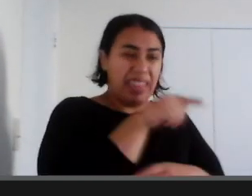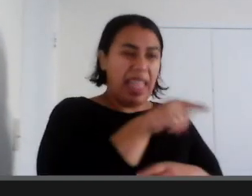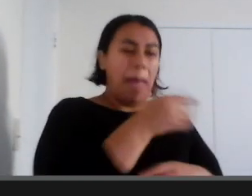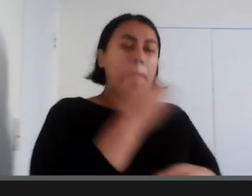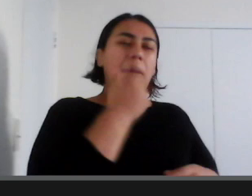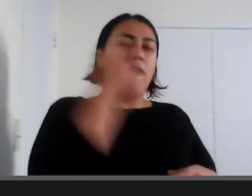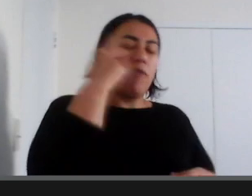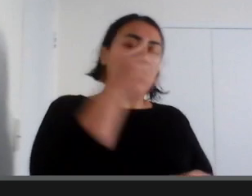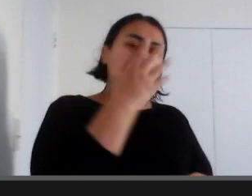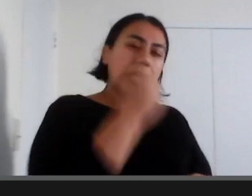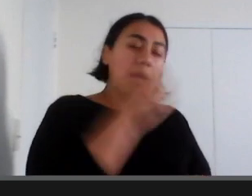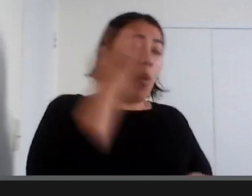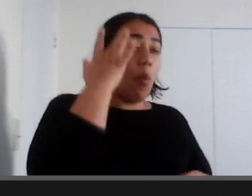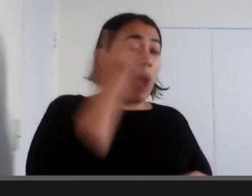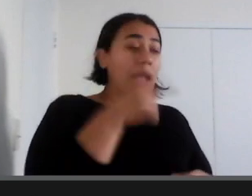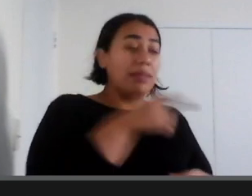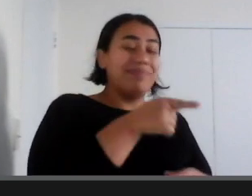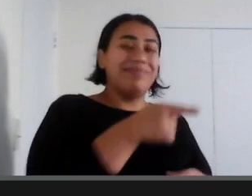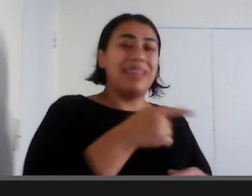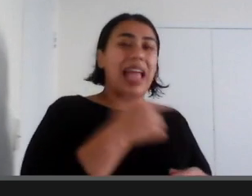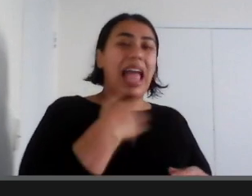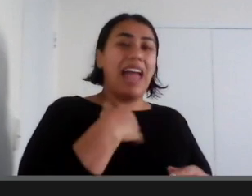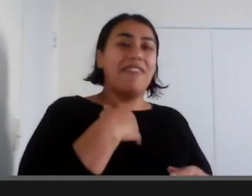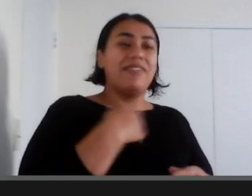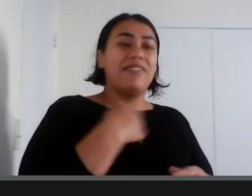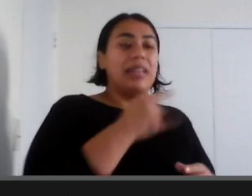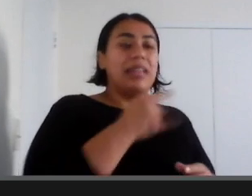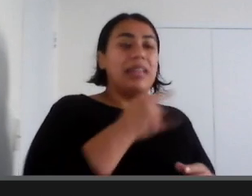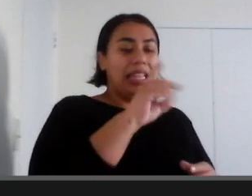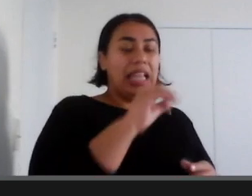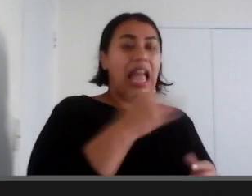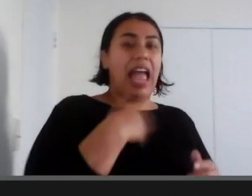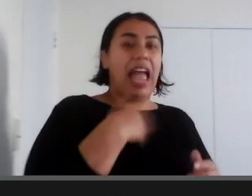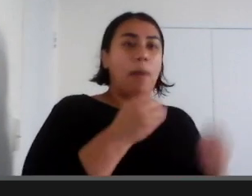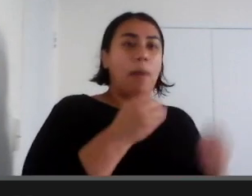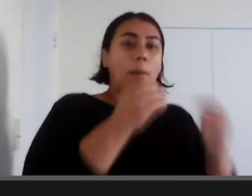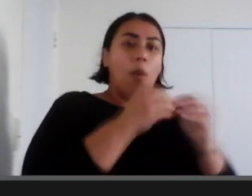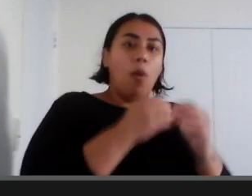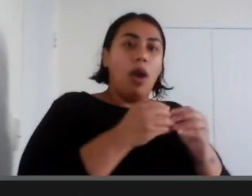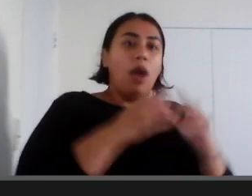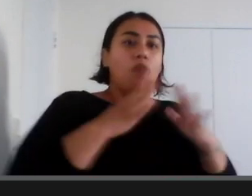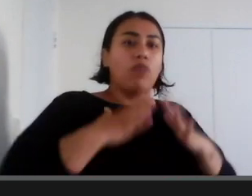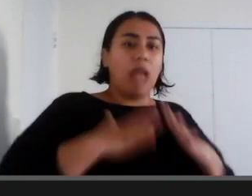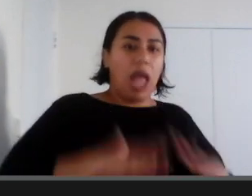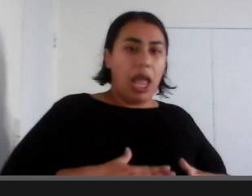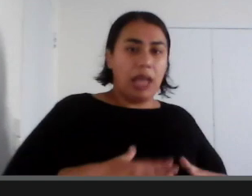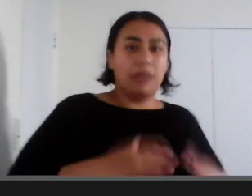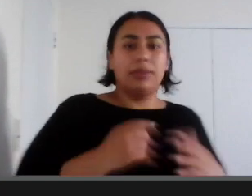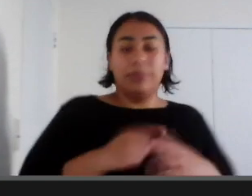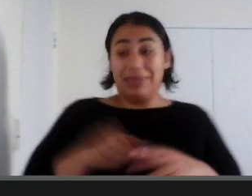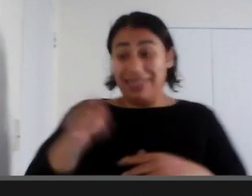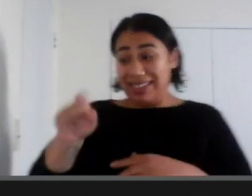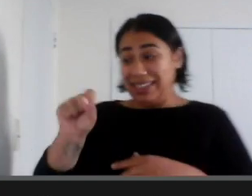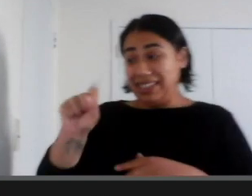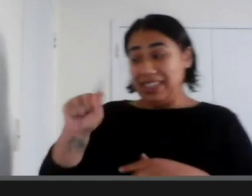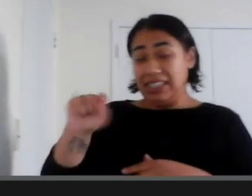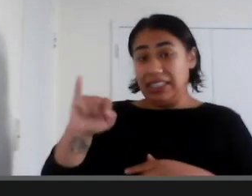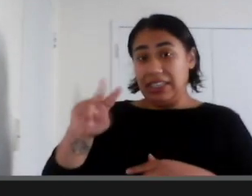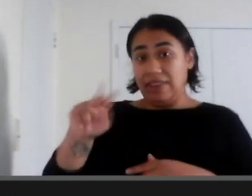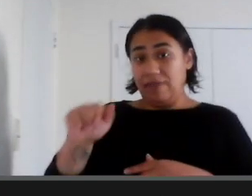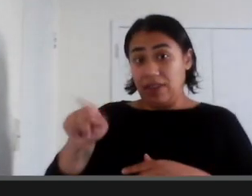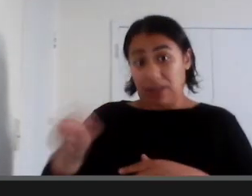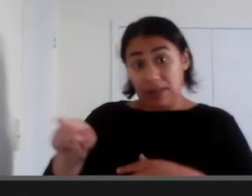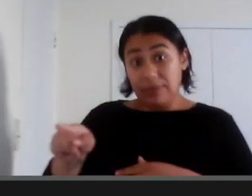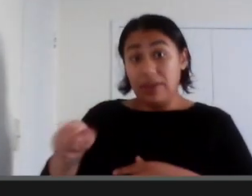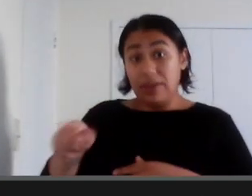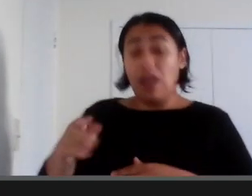the different cannabis species and how they affect sleep. It is generally thought that the cannabis indica plant induces a more relaxing